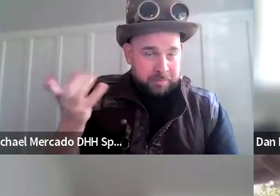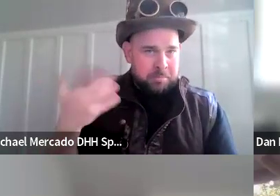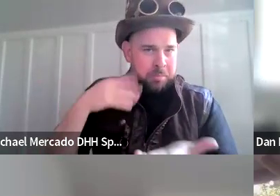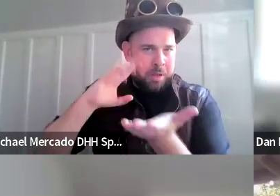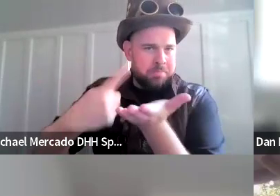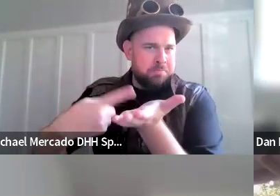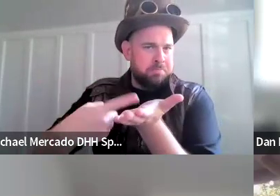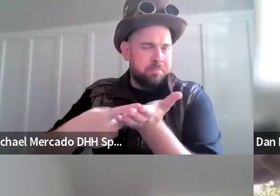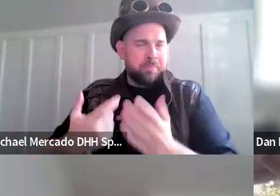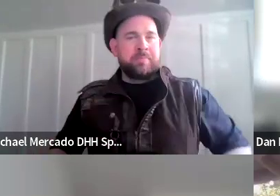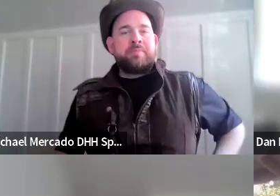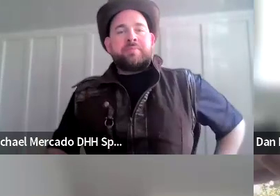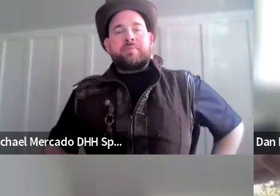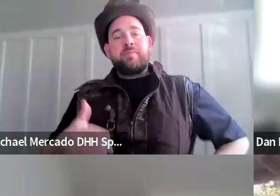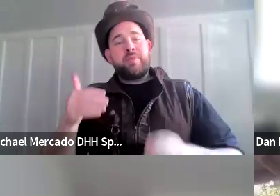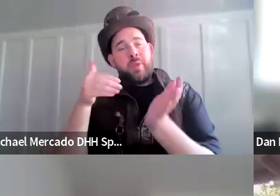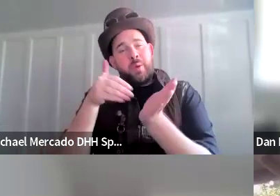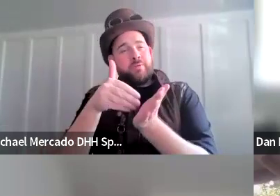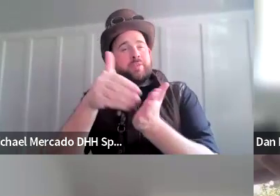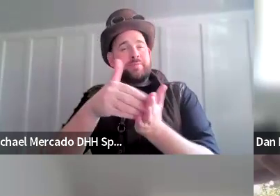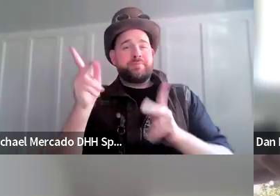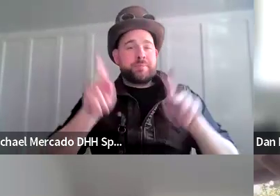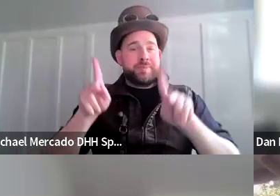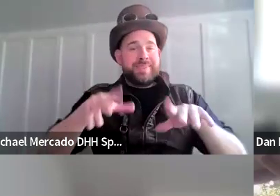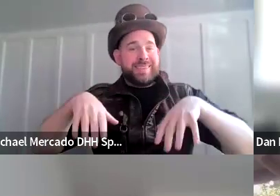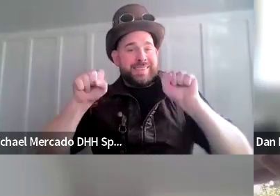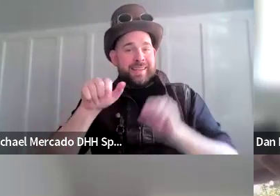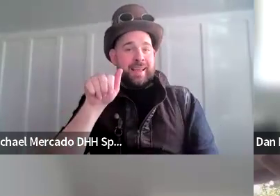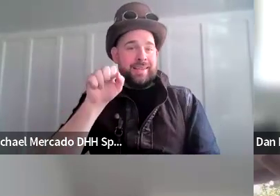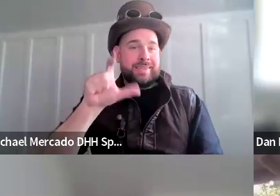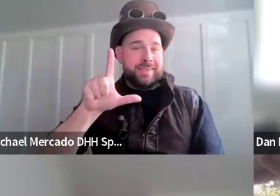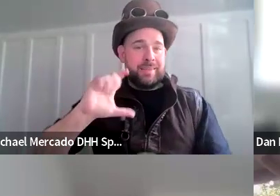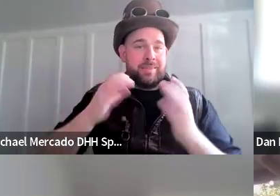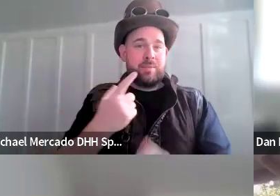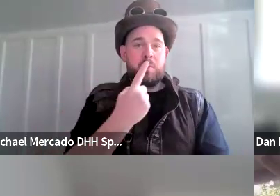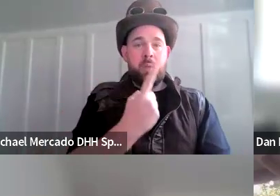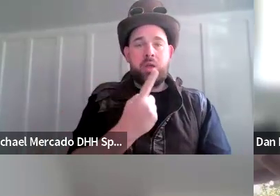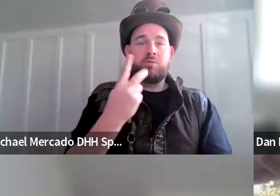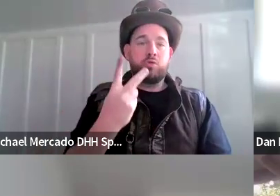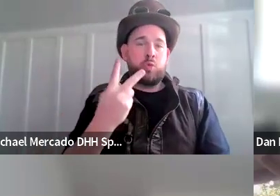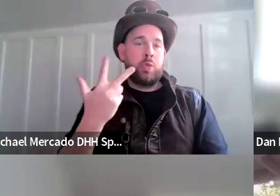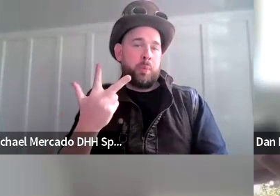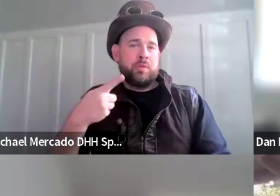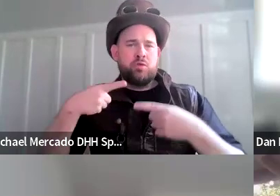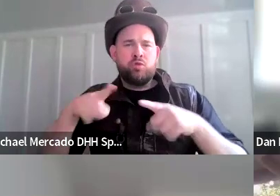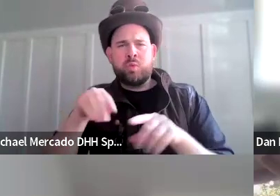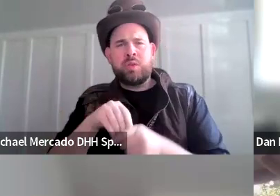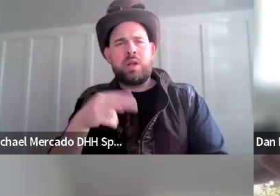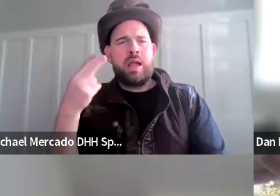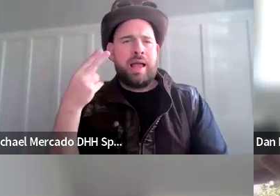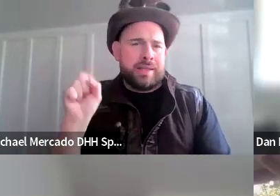Is taking an ASL class enough? So that's what we're going to discuss. Oftentimes people will take